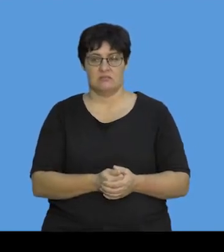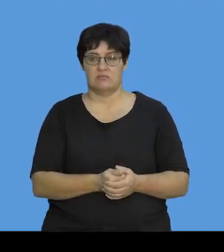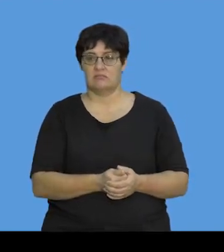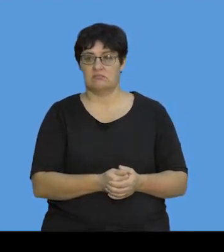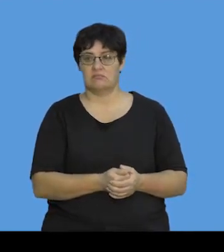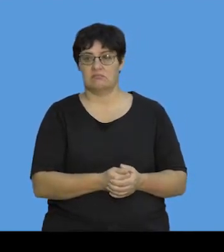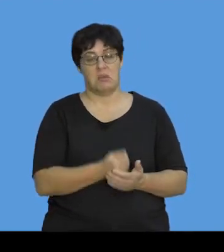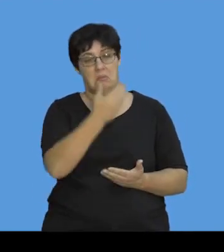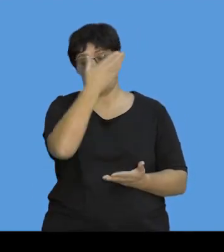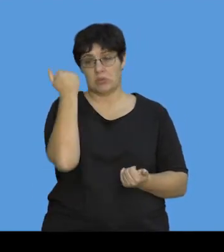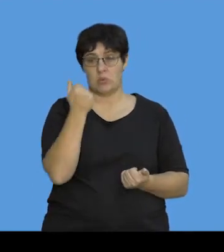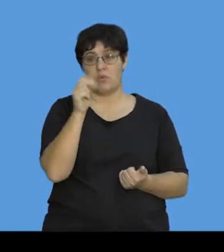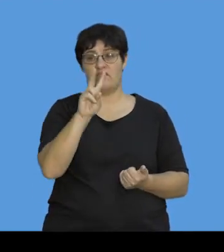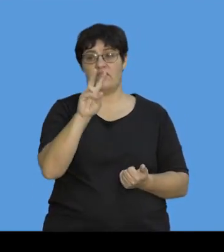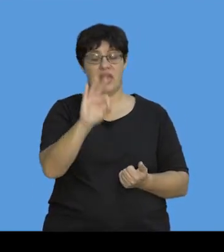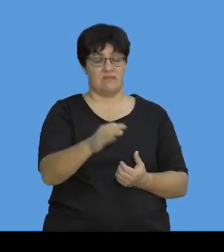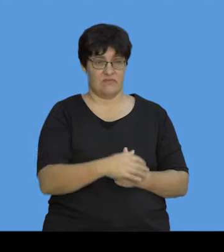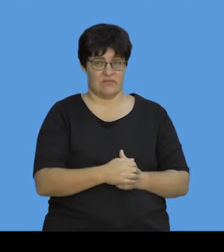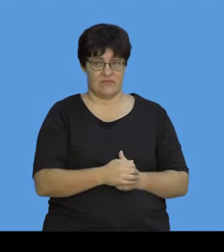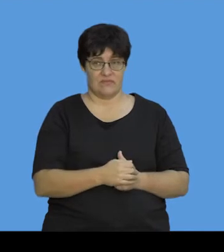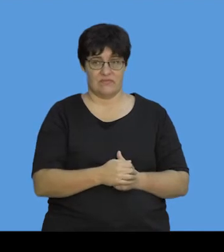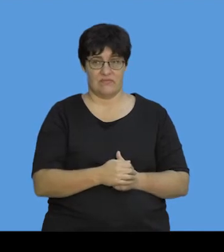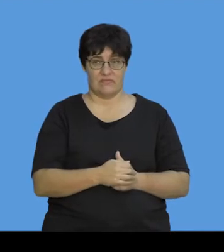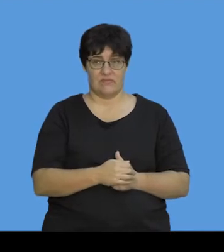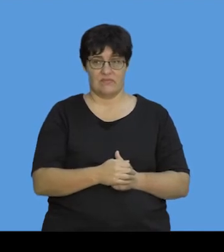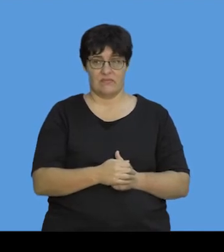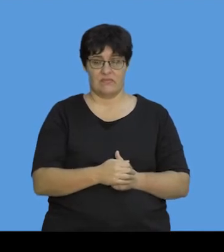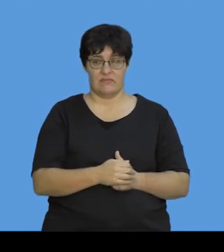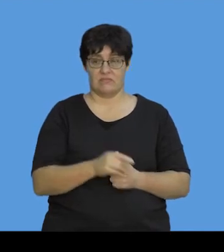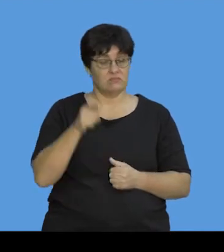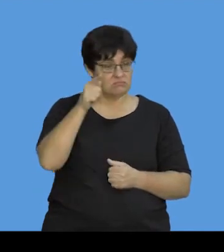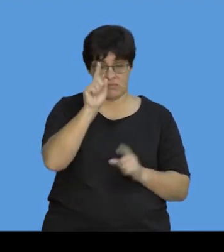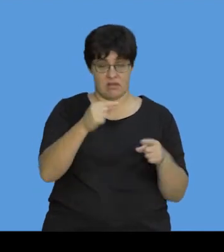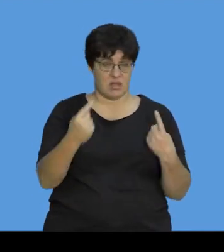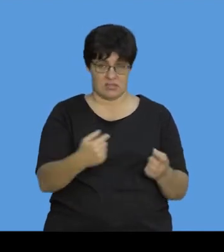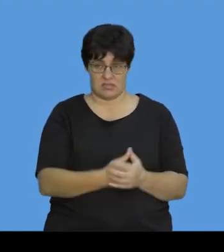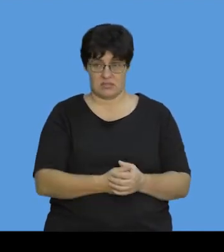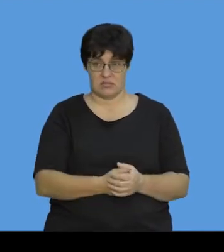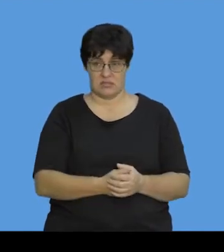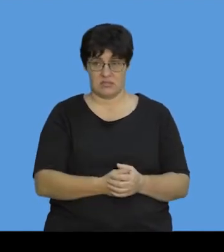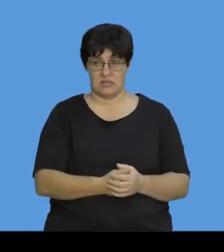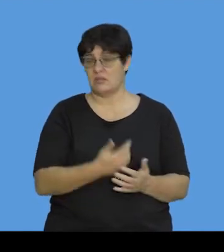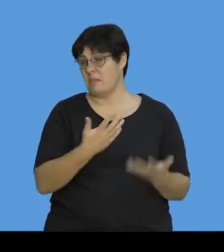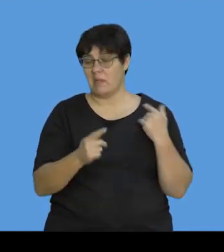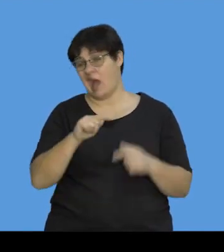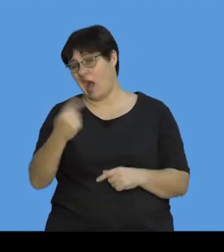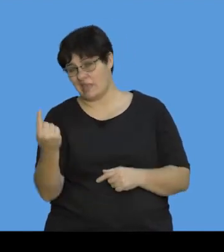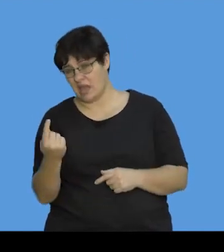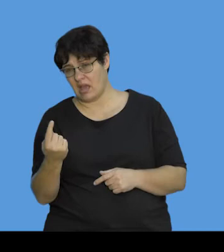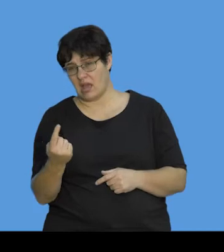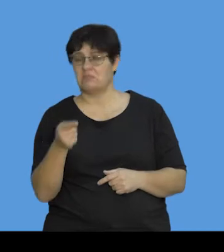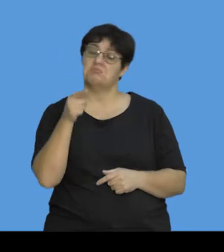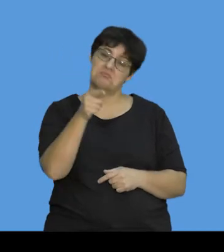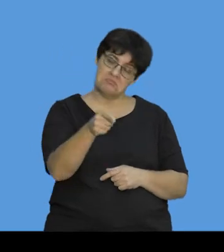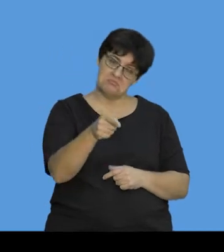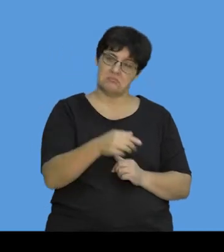know VF. Then I know I can't use that equation. Then I've got to look at another equation, and I can